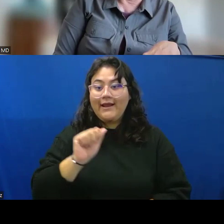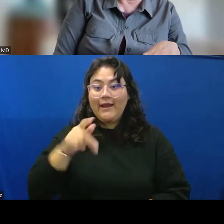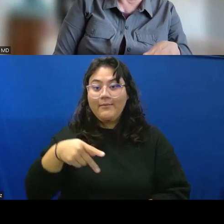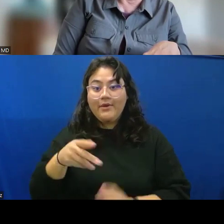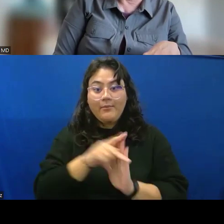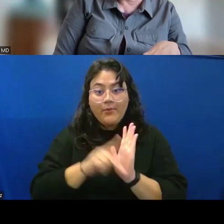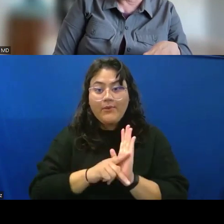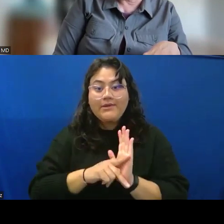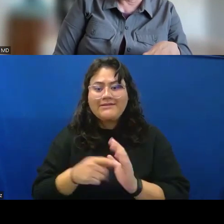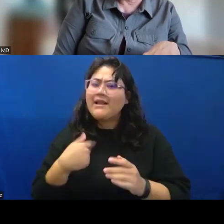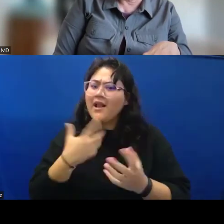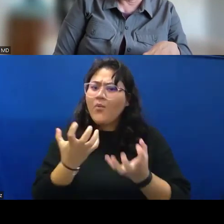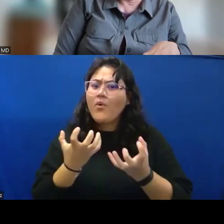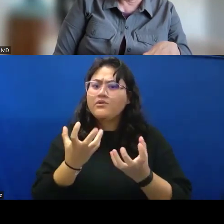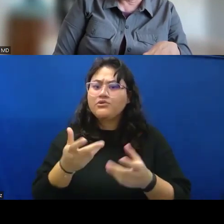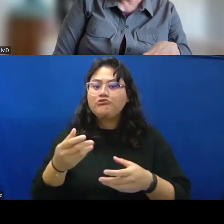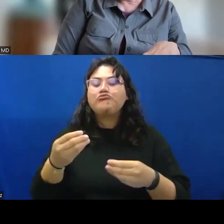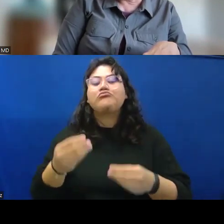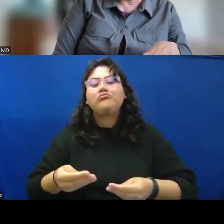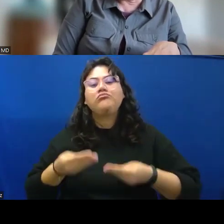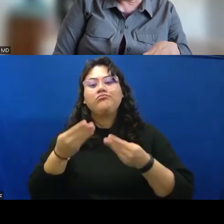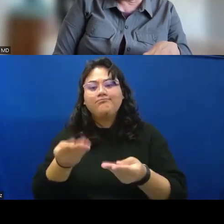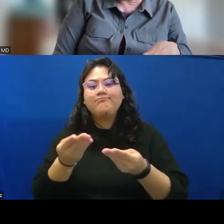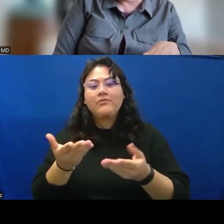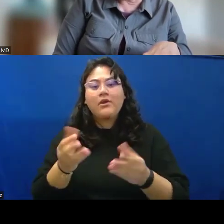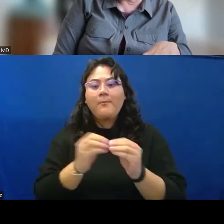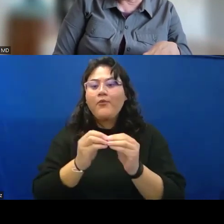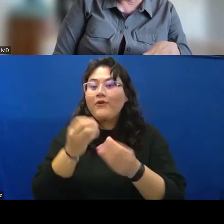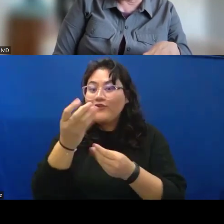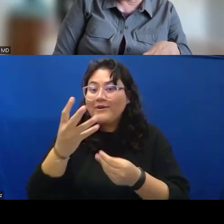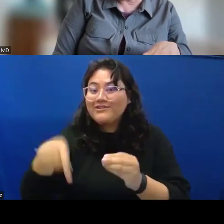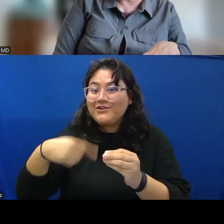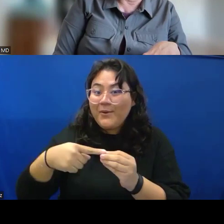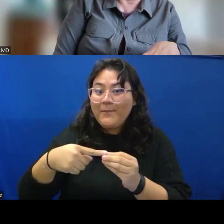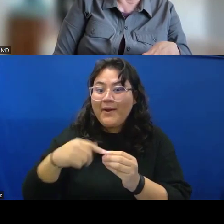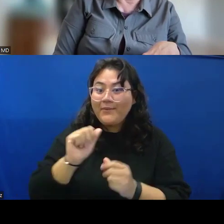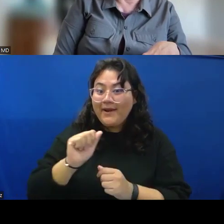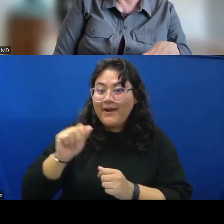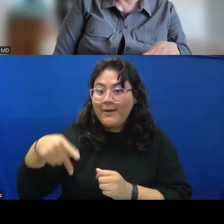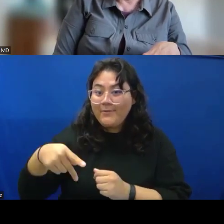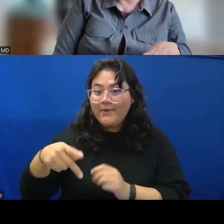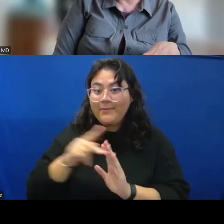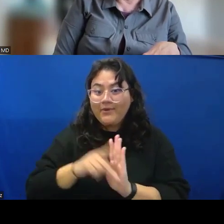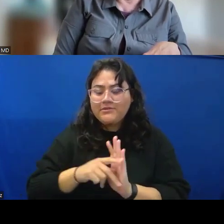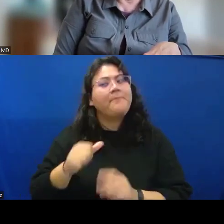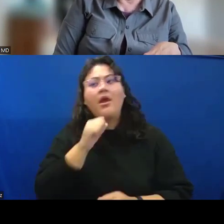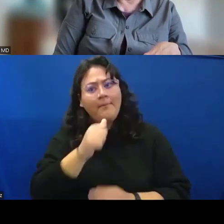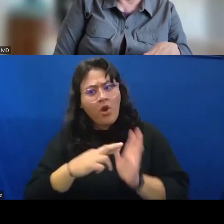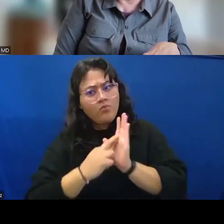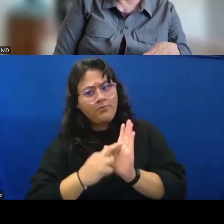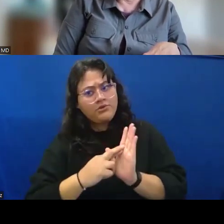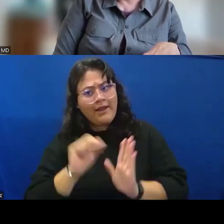today about this report. I want to be clear that I'm not representing the AAP today. I'm here as